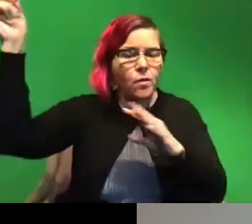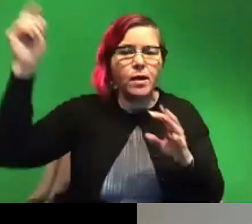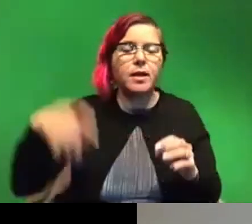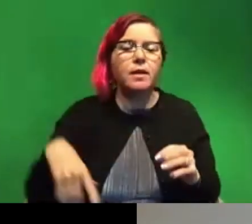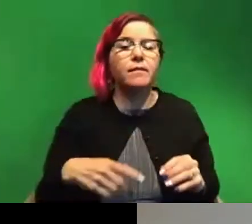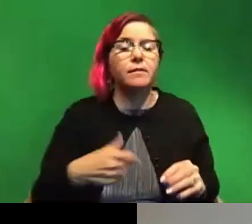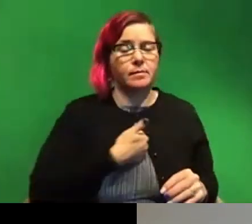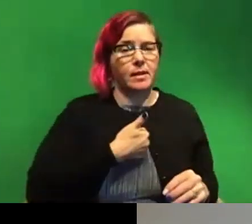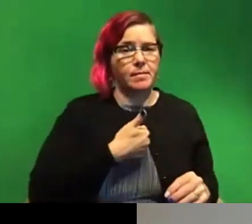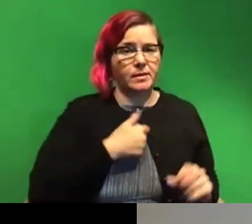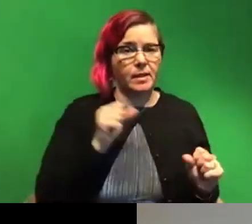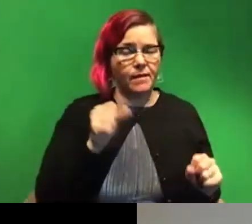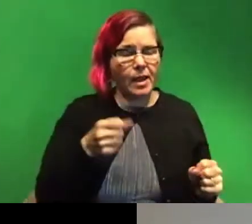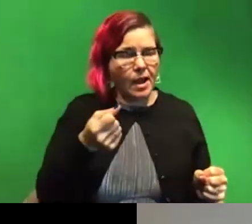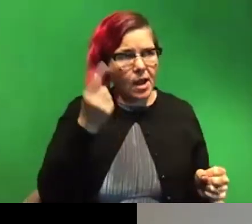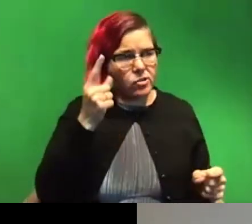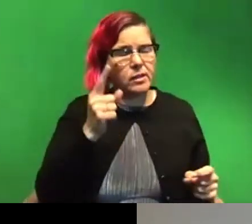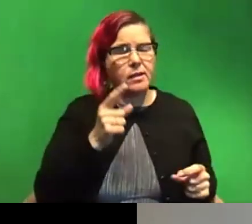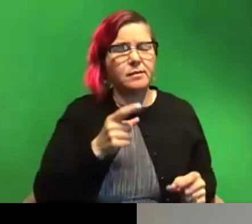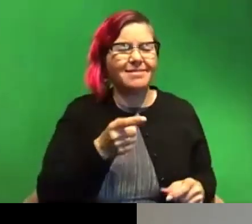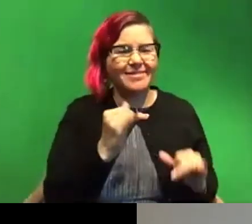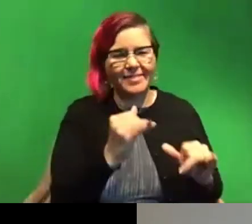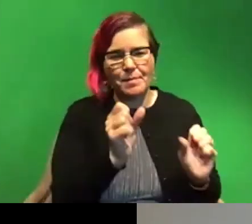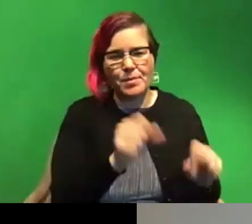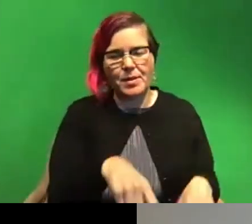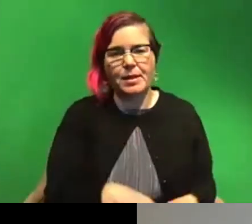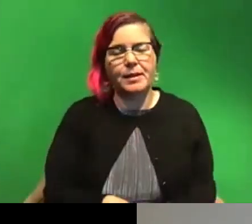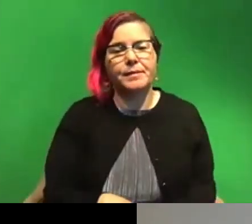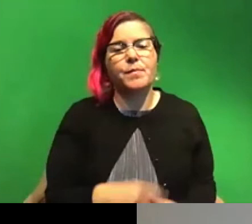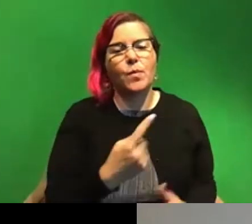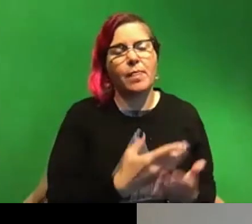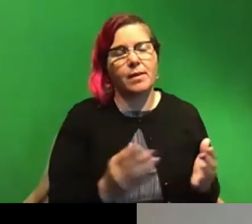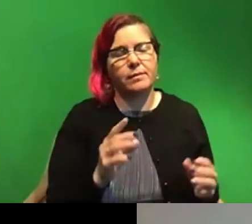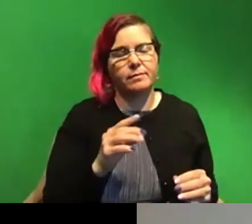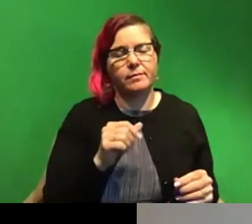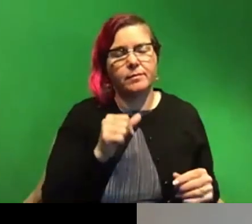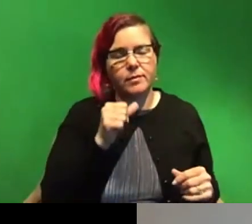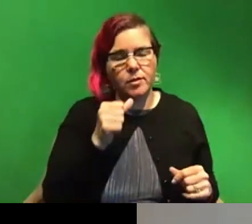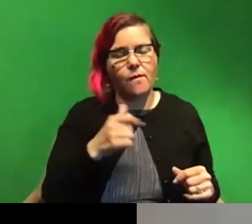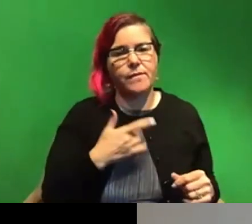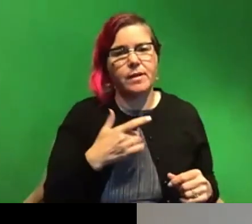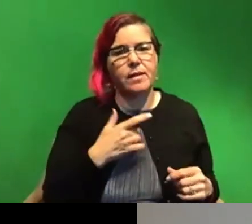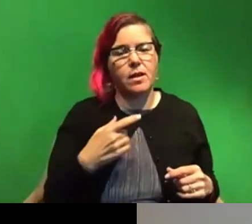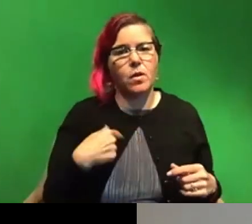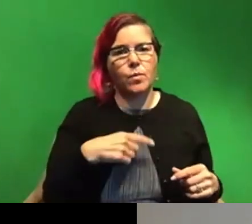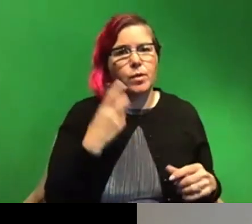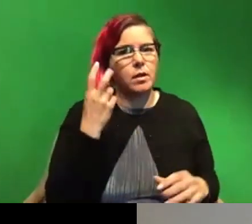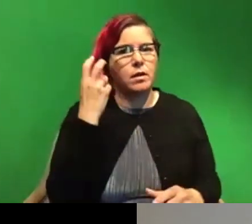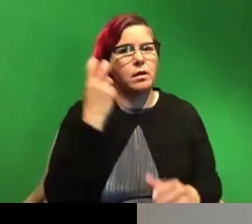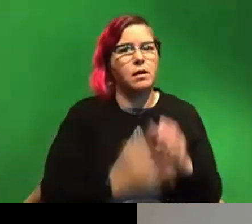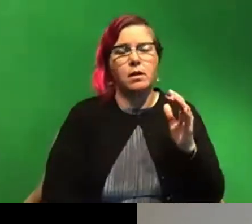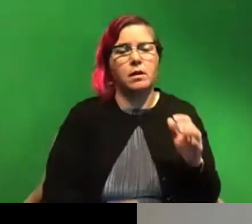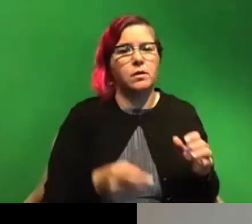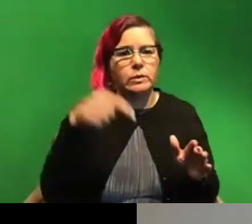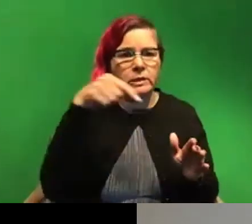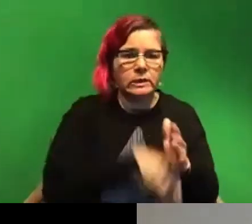like myself can get a handle on it, you can too, And so that's one thing that I want everyone to understand is don't feel like we're too far gone. Don't feel like we're too deep in